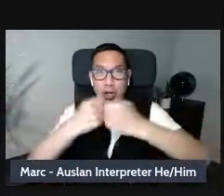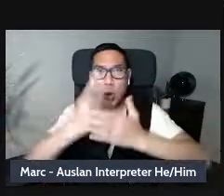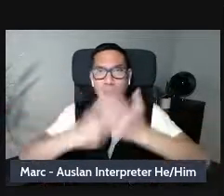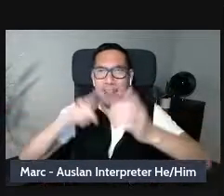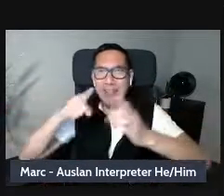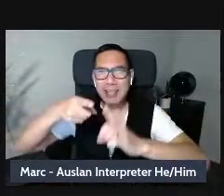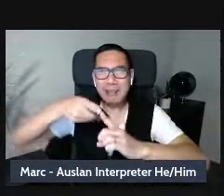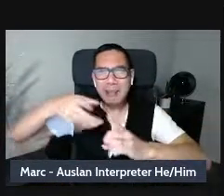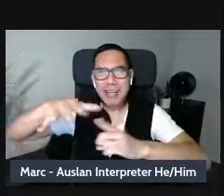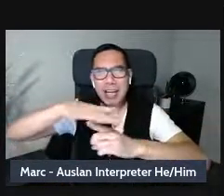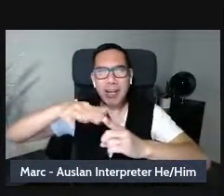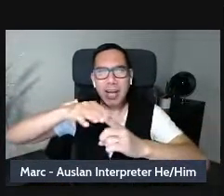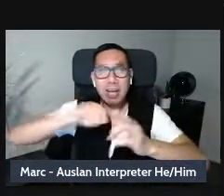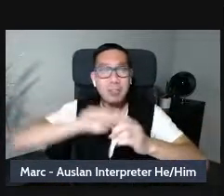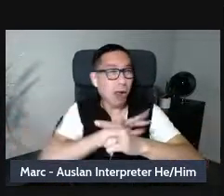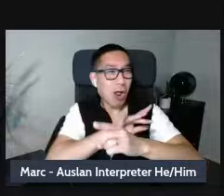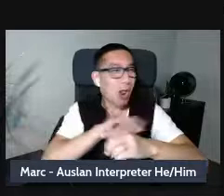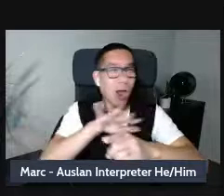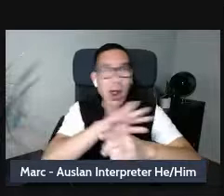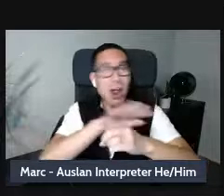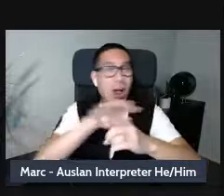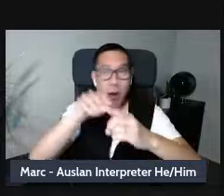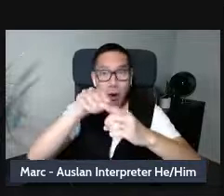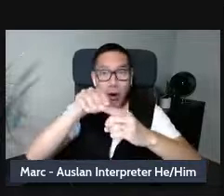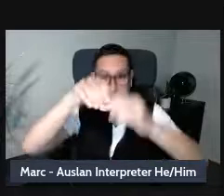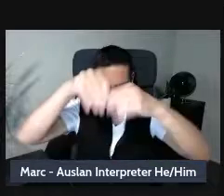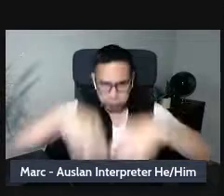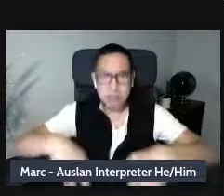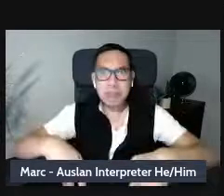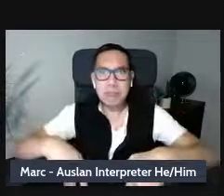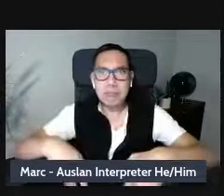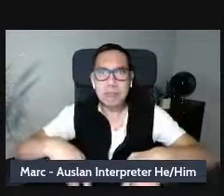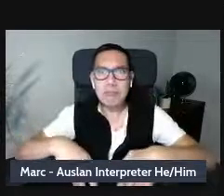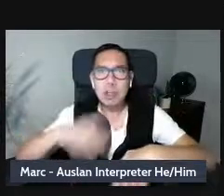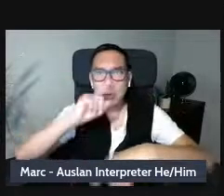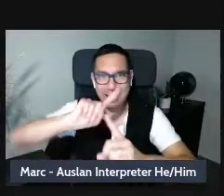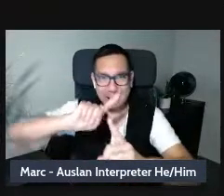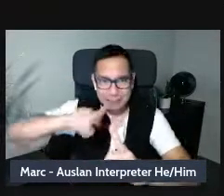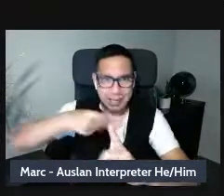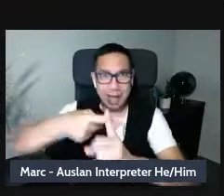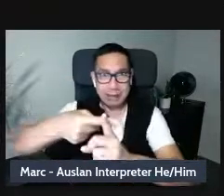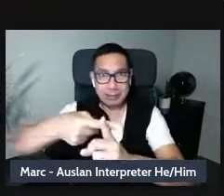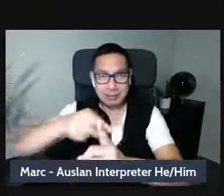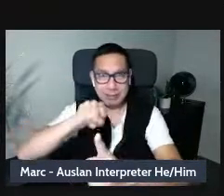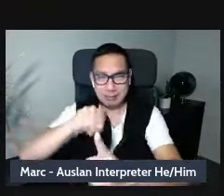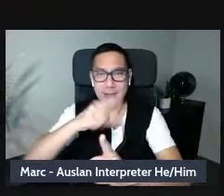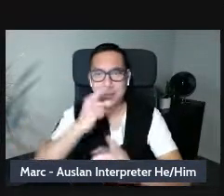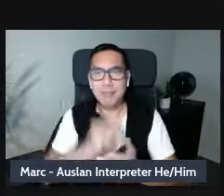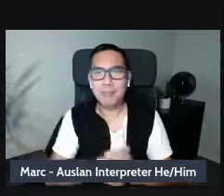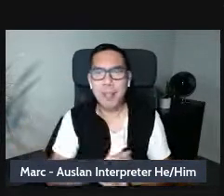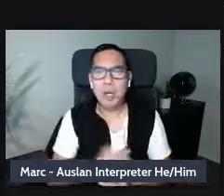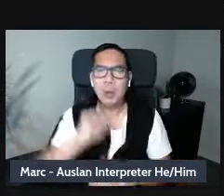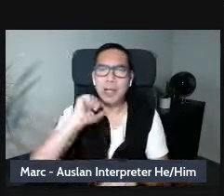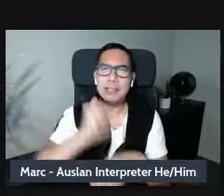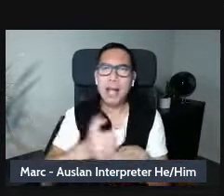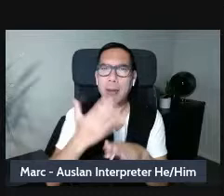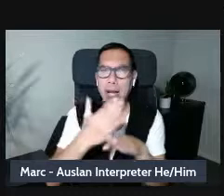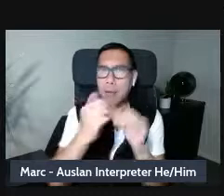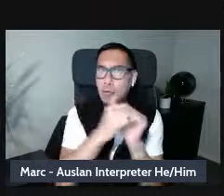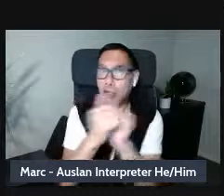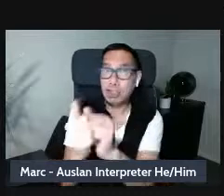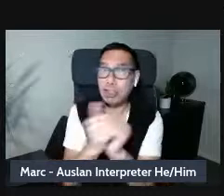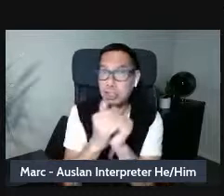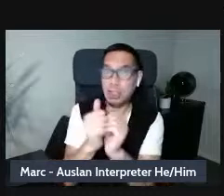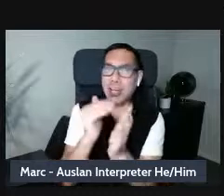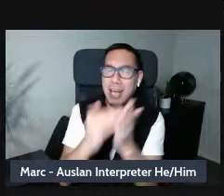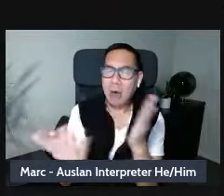target vasodilators to the collateral vessels. And so we set up a collaboration, and we've now got really exciting